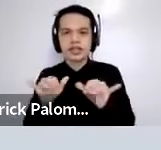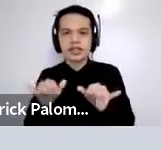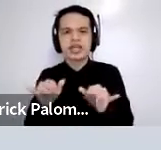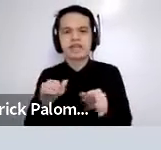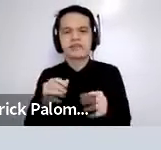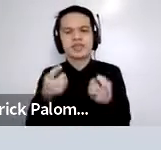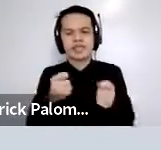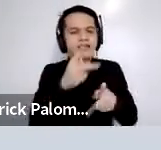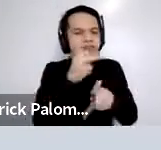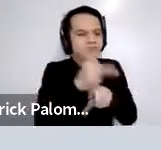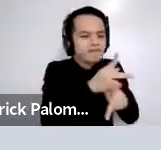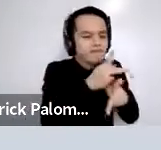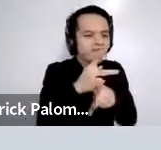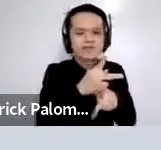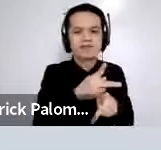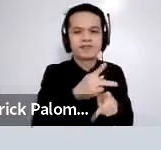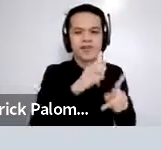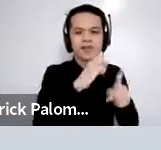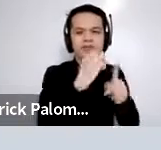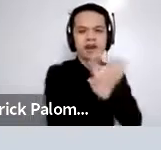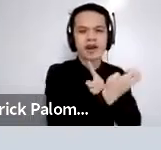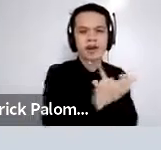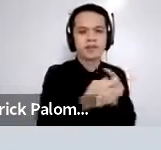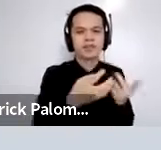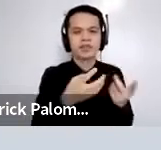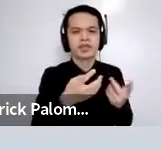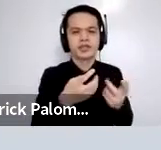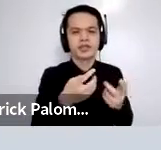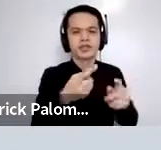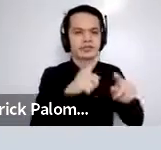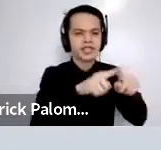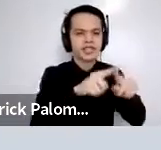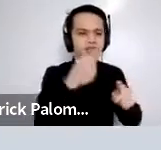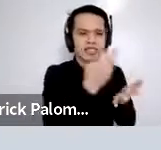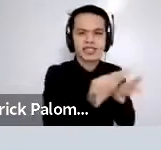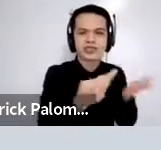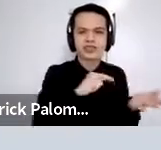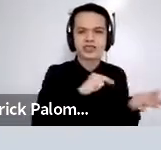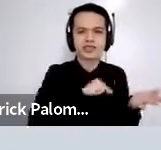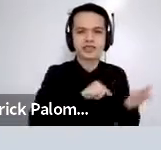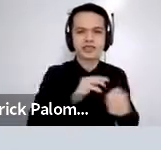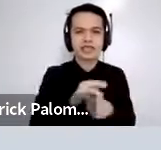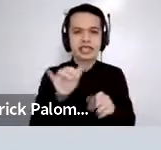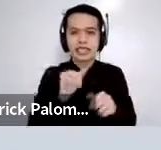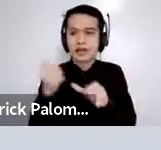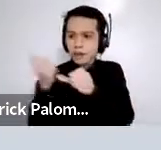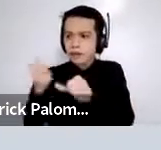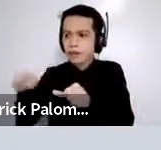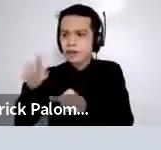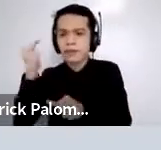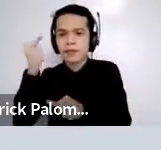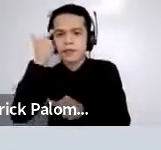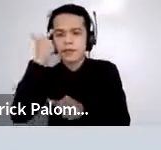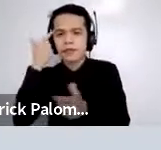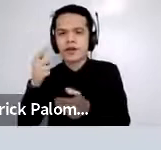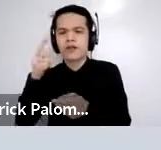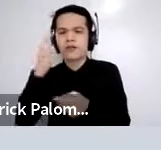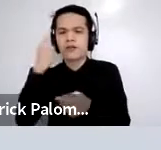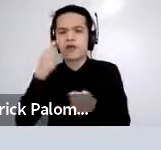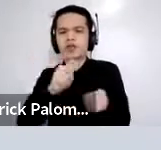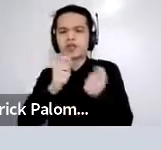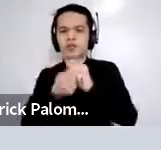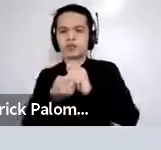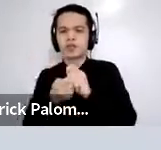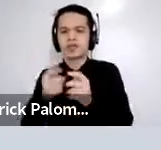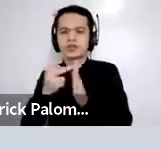resources and landscapes. And we assist the government in transforming policies and plans to